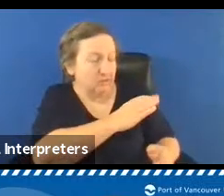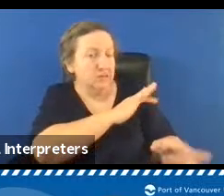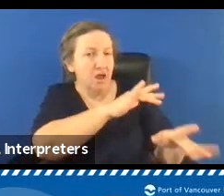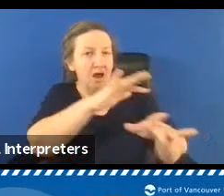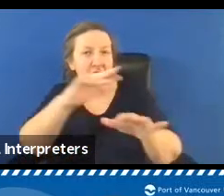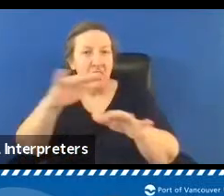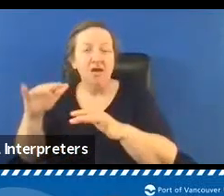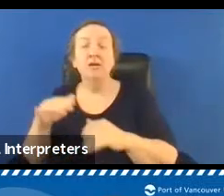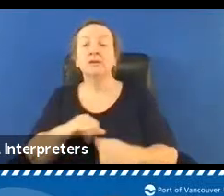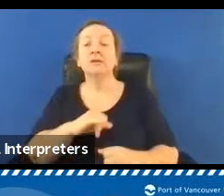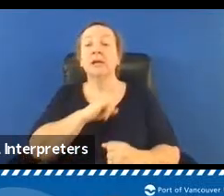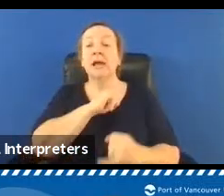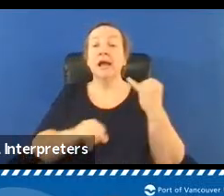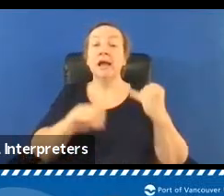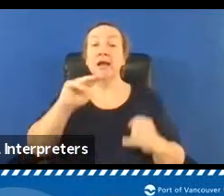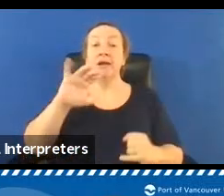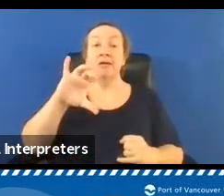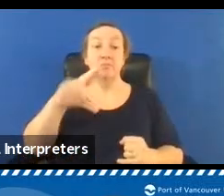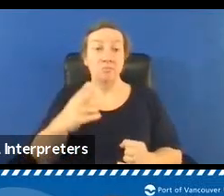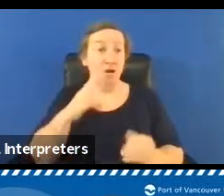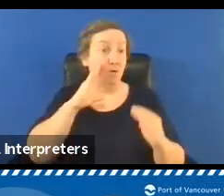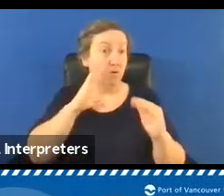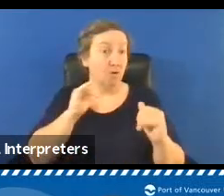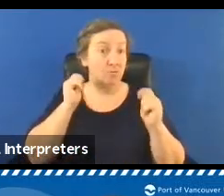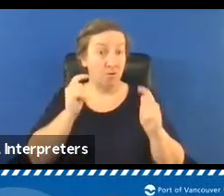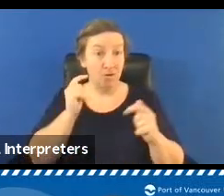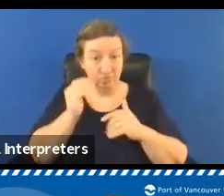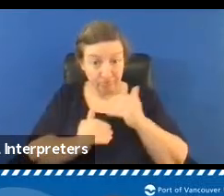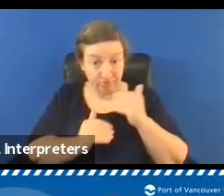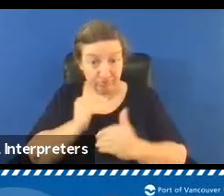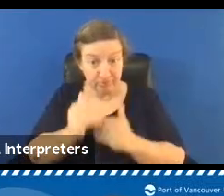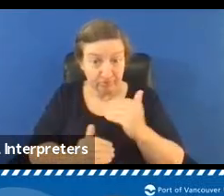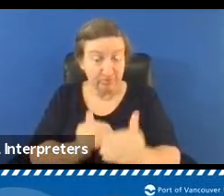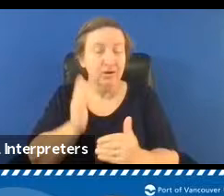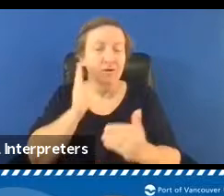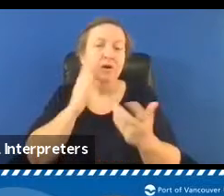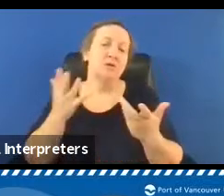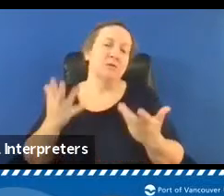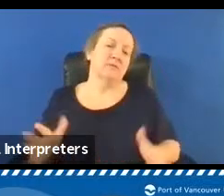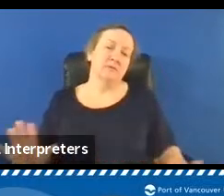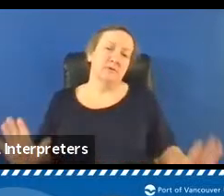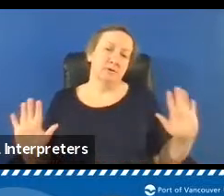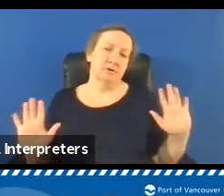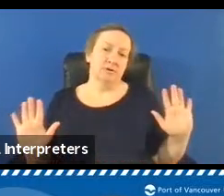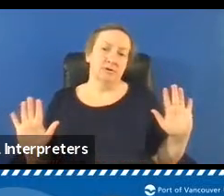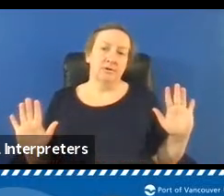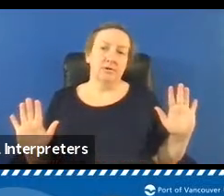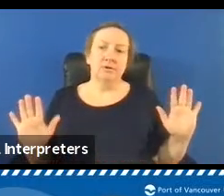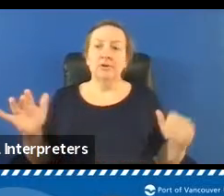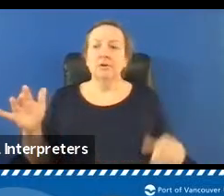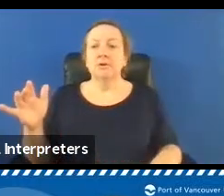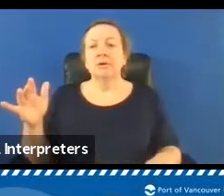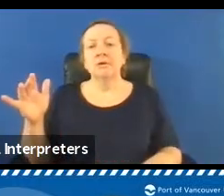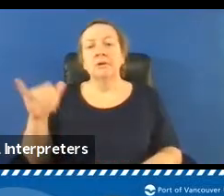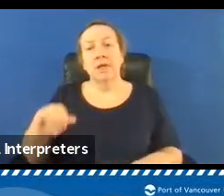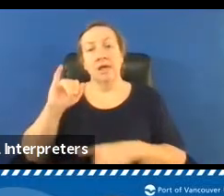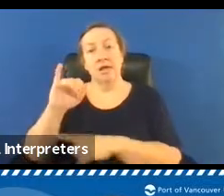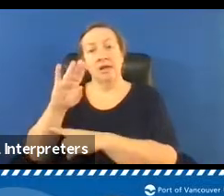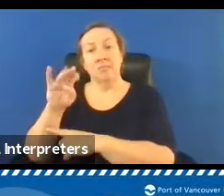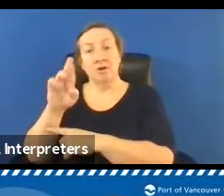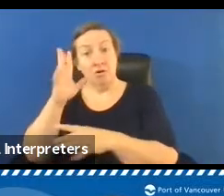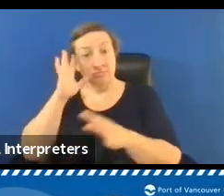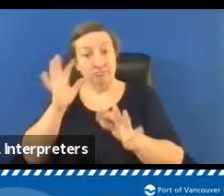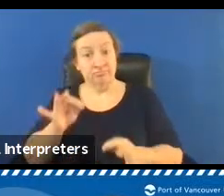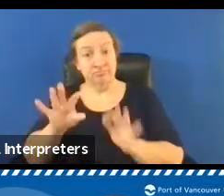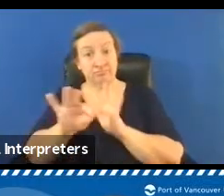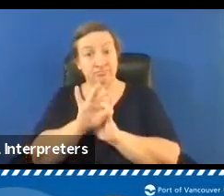of March, we're hoping all of those processes will be complete, and we will take the IBR solution